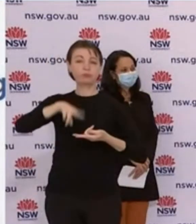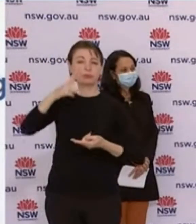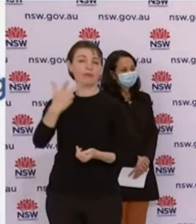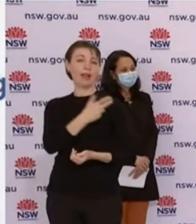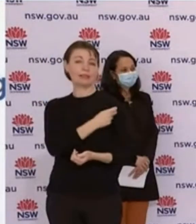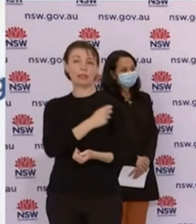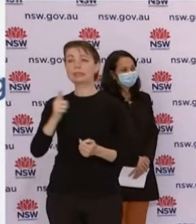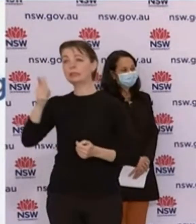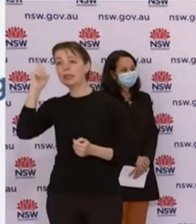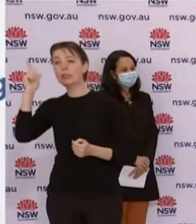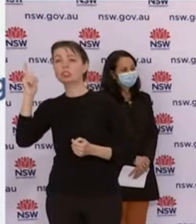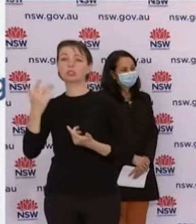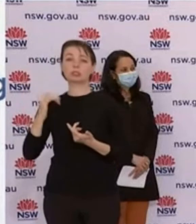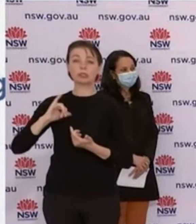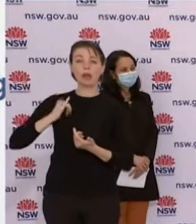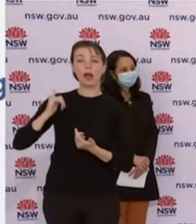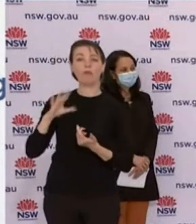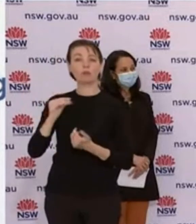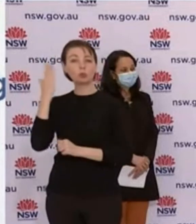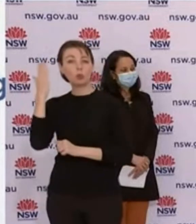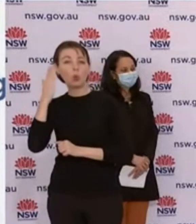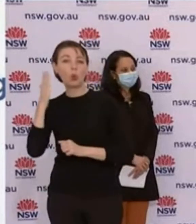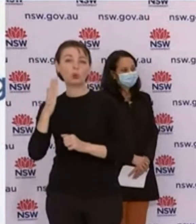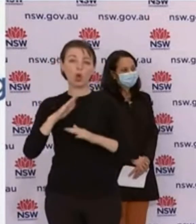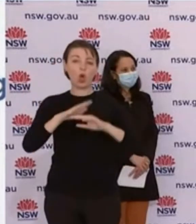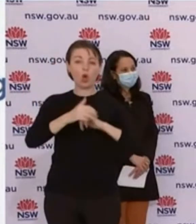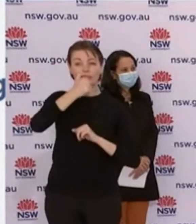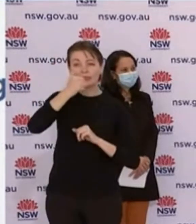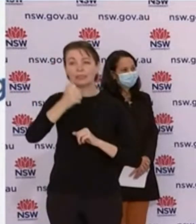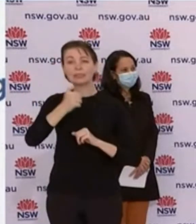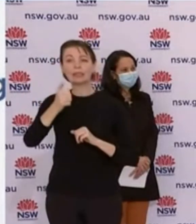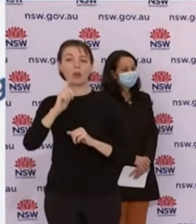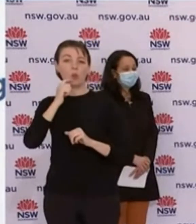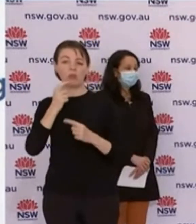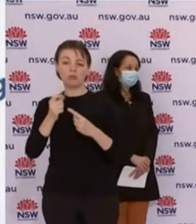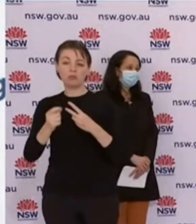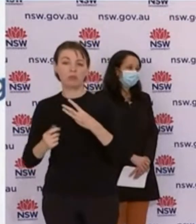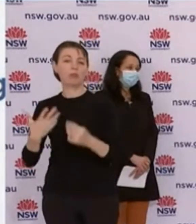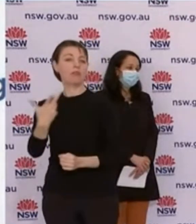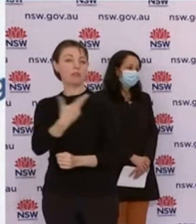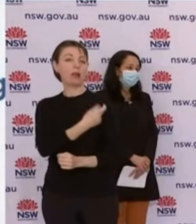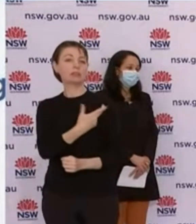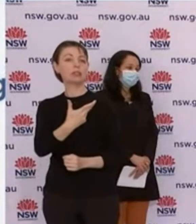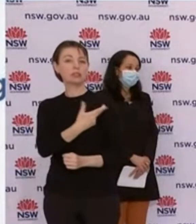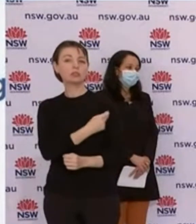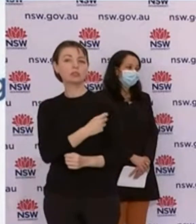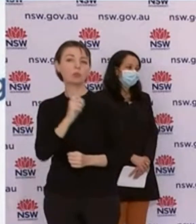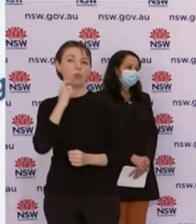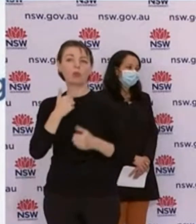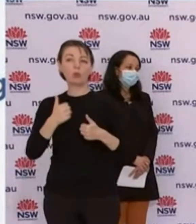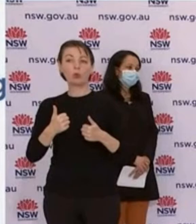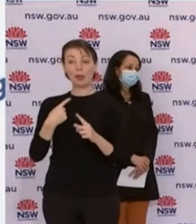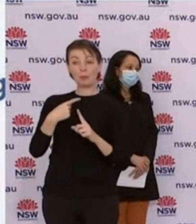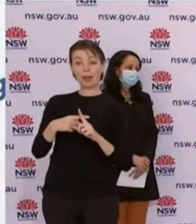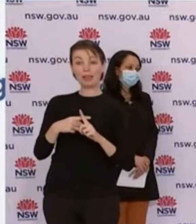fact that teachers will all be vaccinated, the fact that many 16-plus-year-olds will be vaccinated, plus as a staggered return, you won't